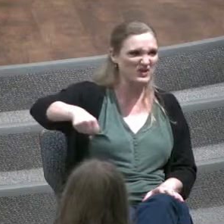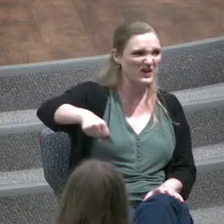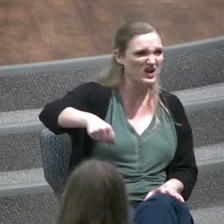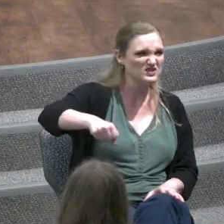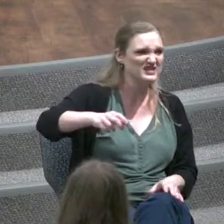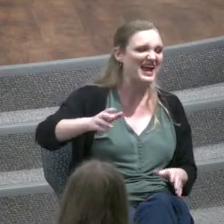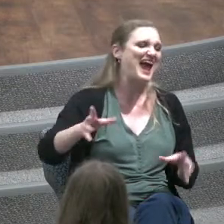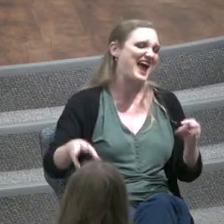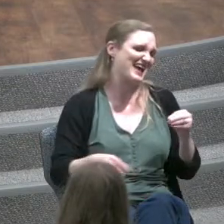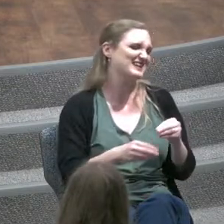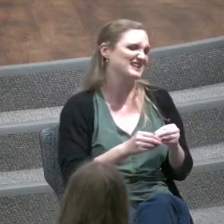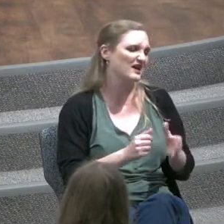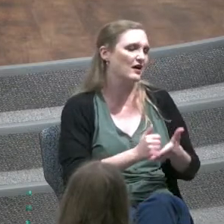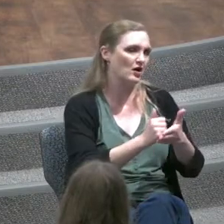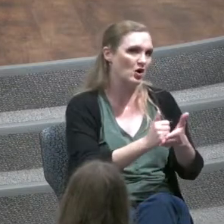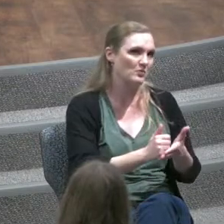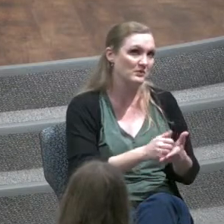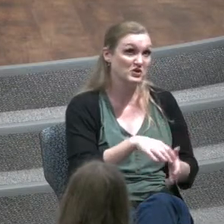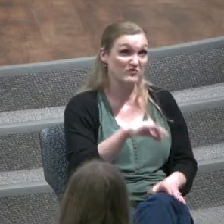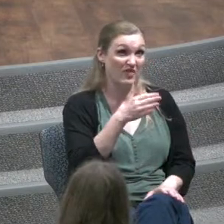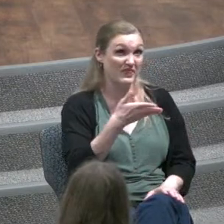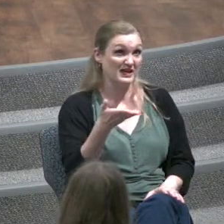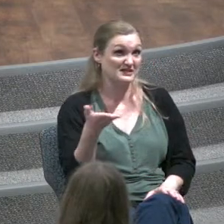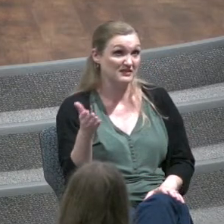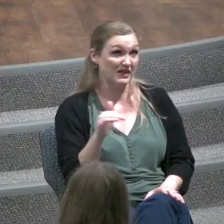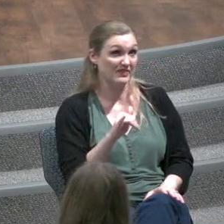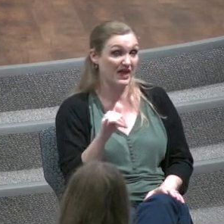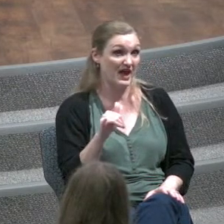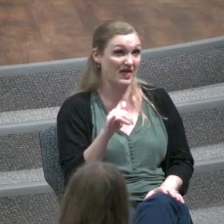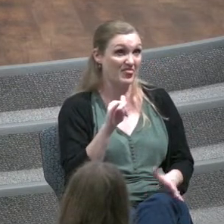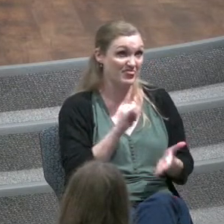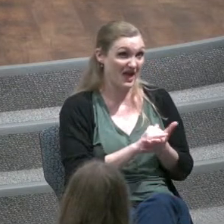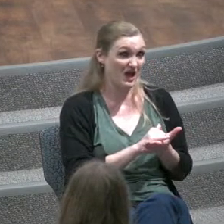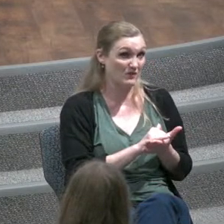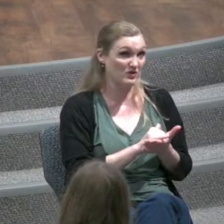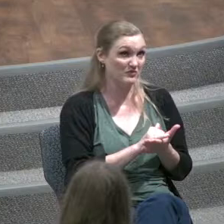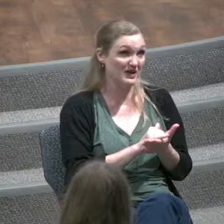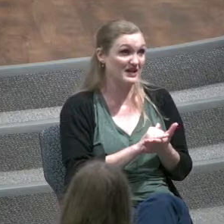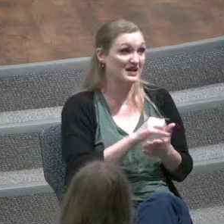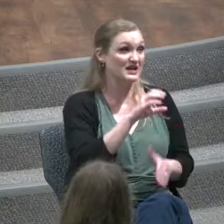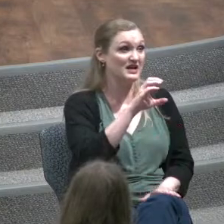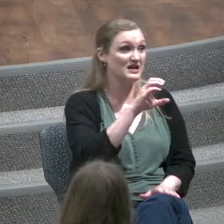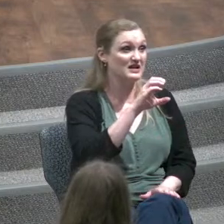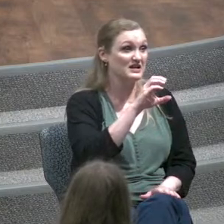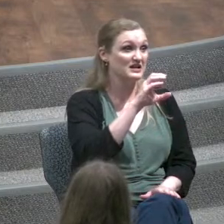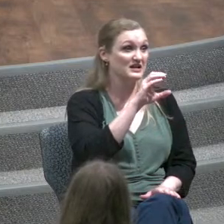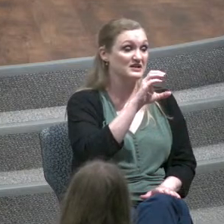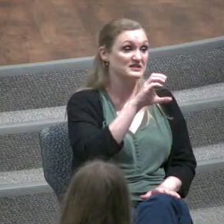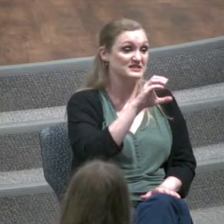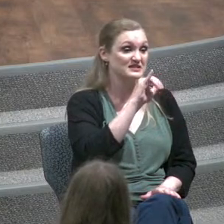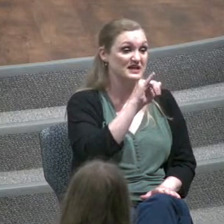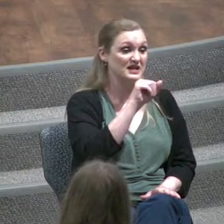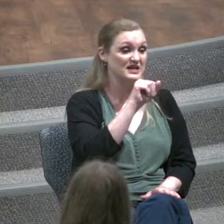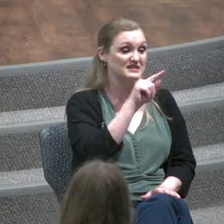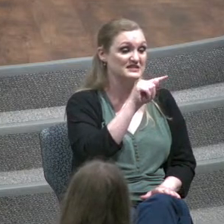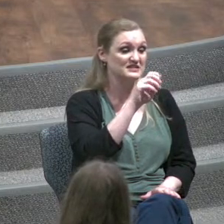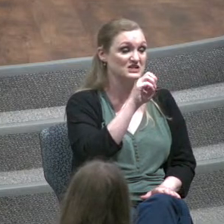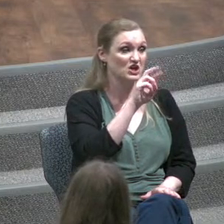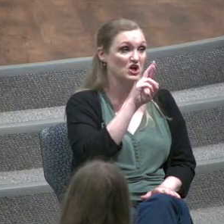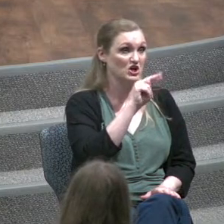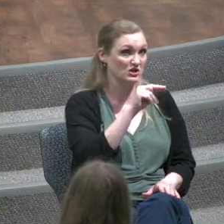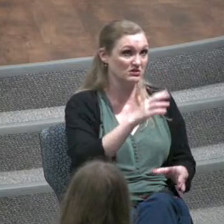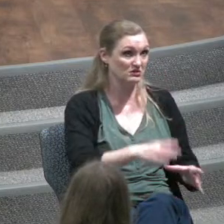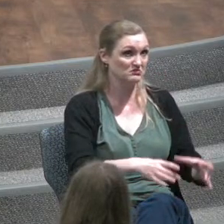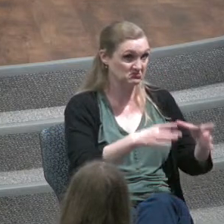such. But as you go through there, you find things like this, which this would have been a cistern dated back to the time of Herod